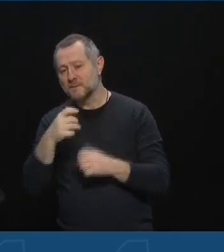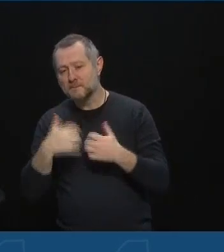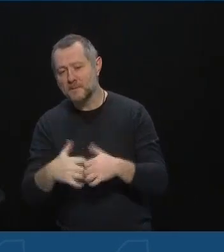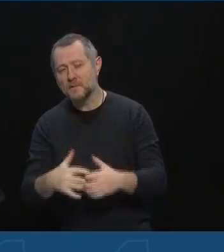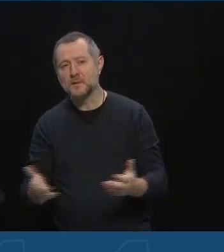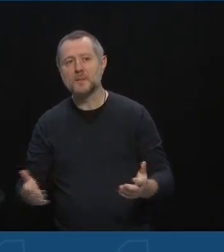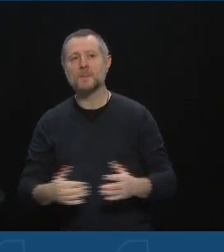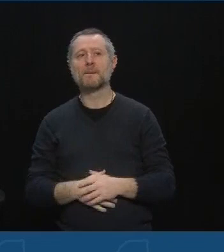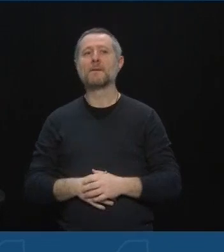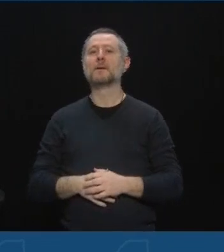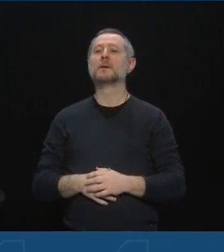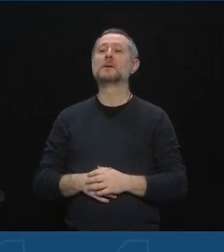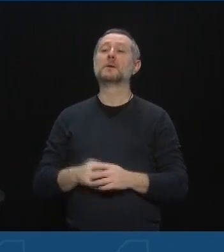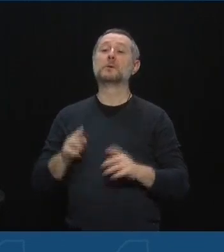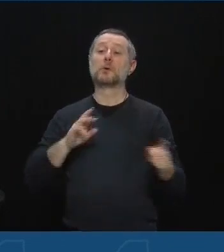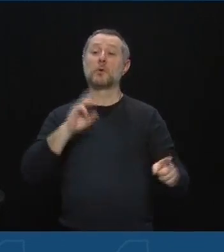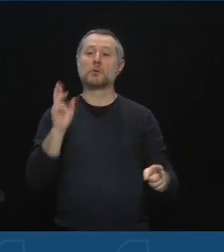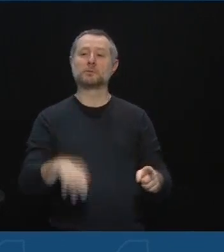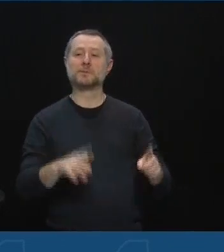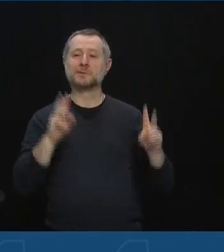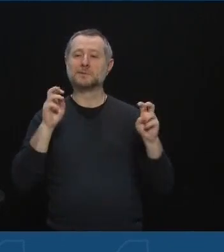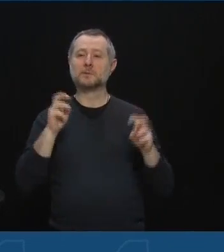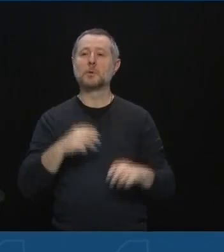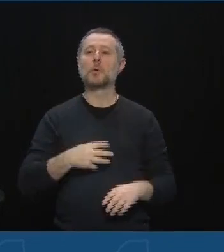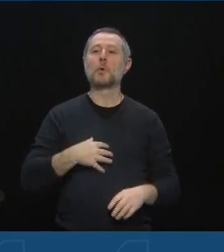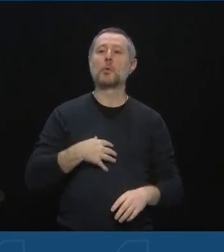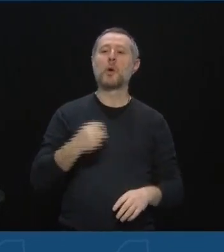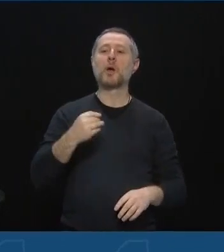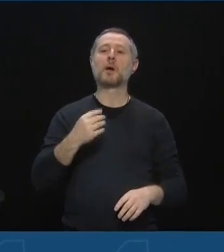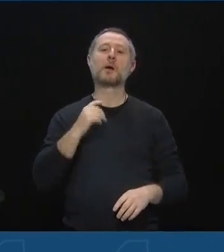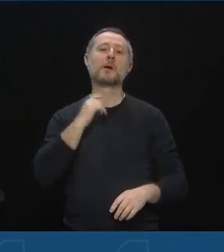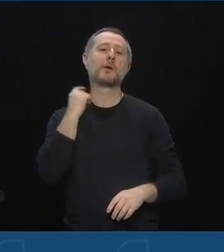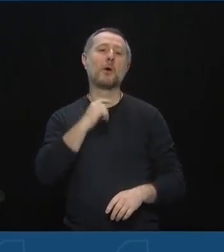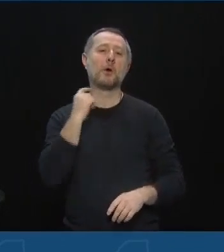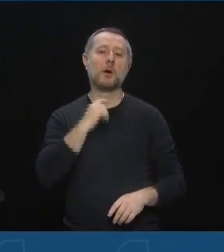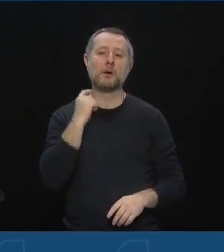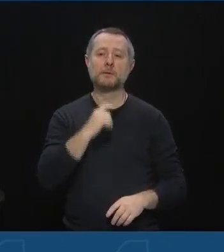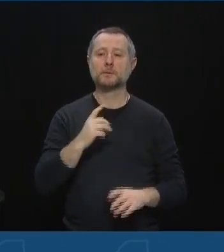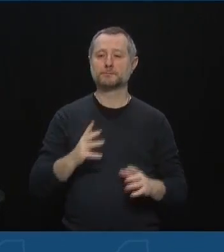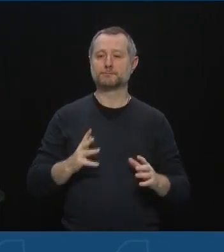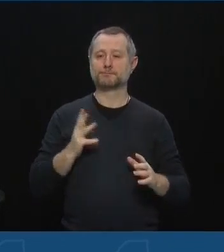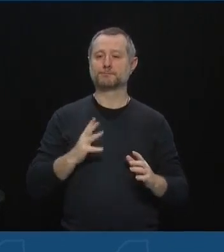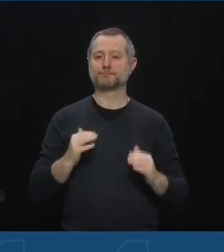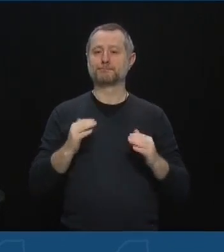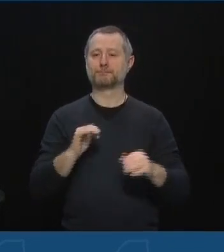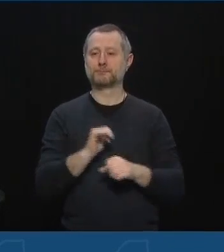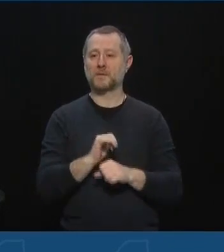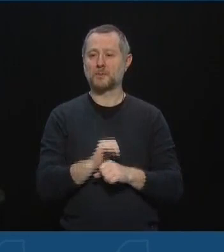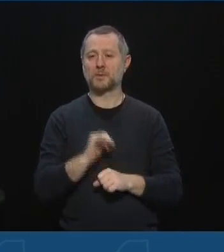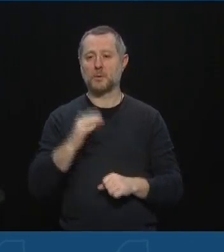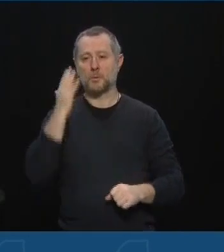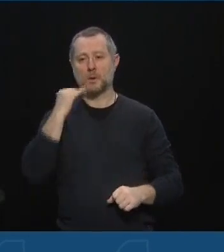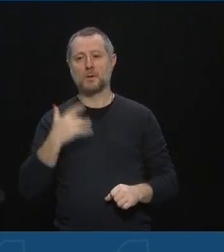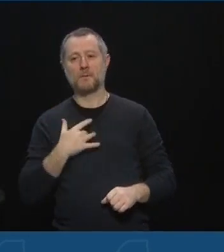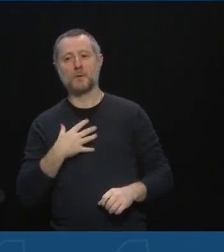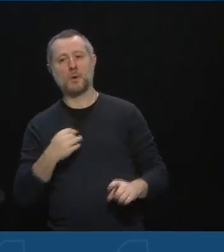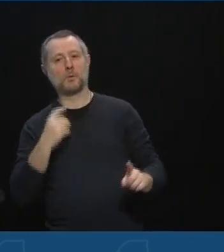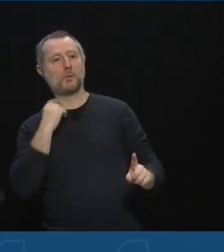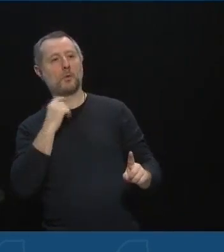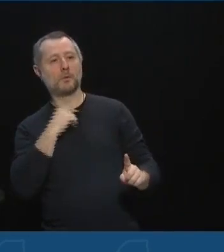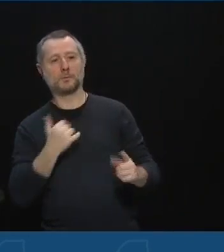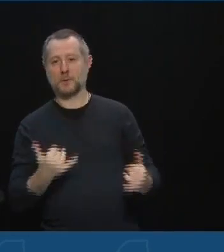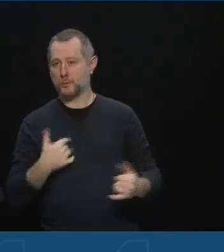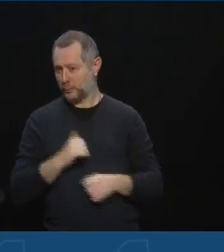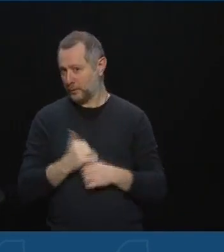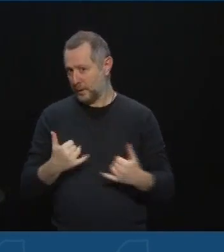knew about Rochester being the white-collar community, and they're kind of like, you know, I had really nice white collars. That's why I wore my white shirt today. You know, we had Bausch & Lomb